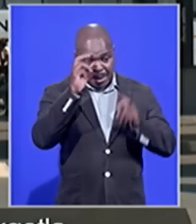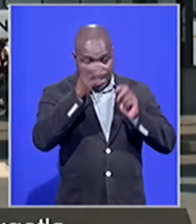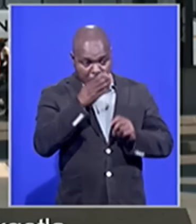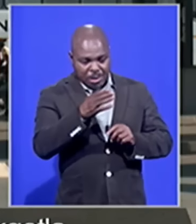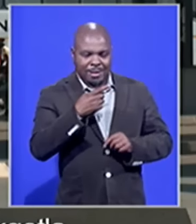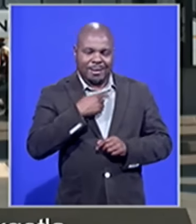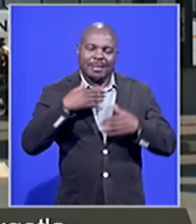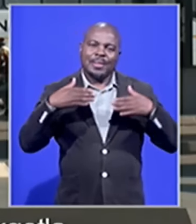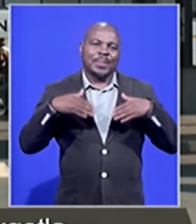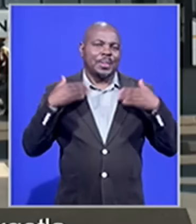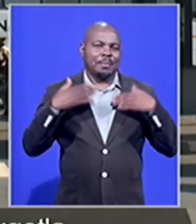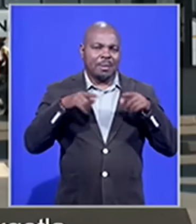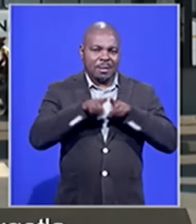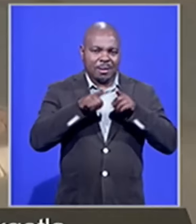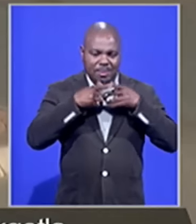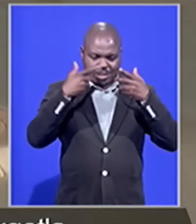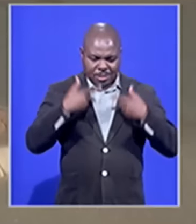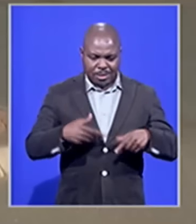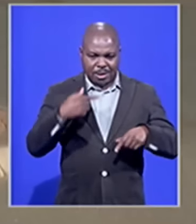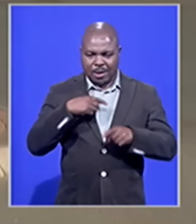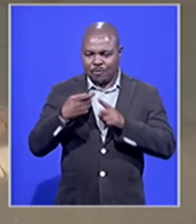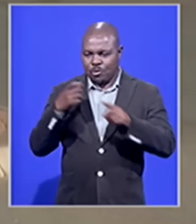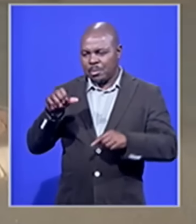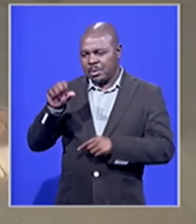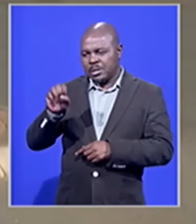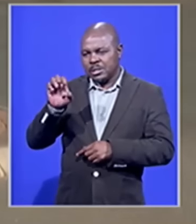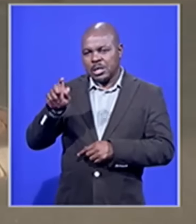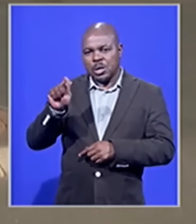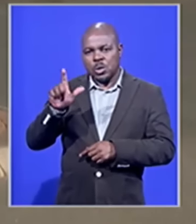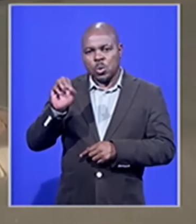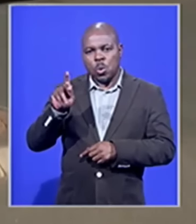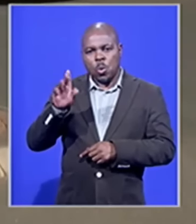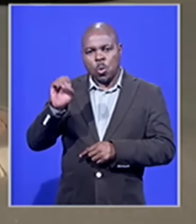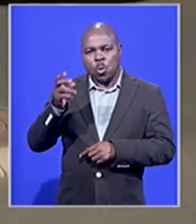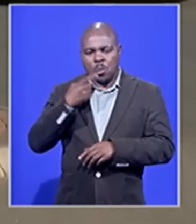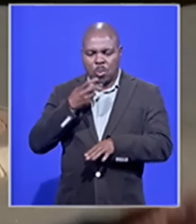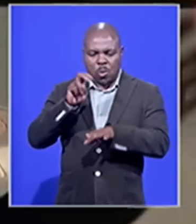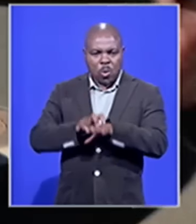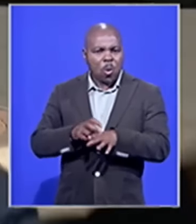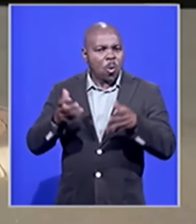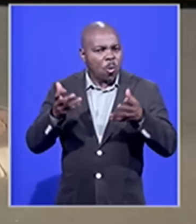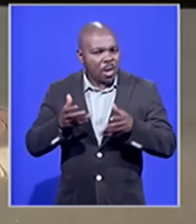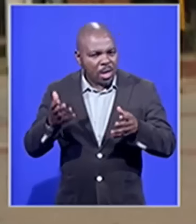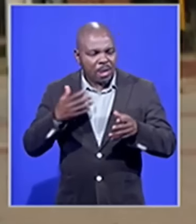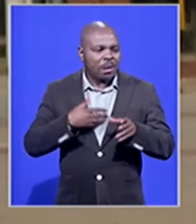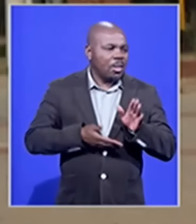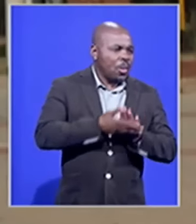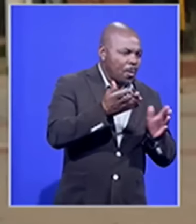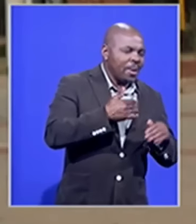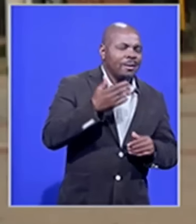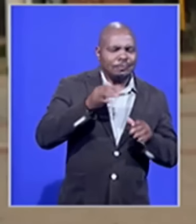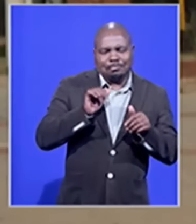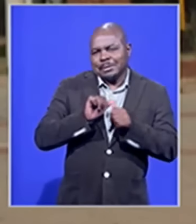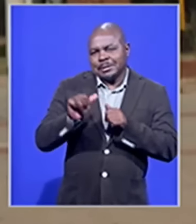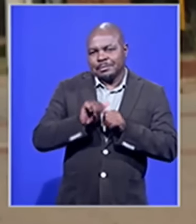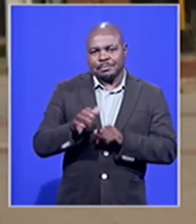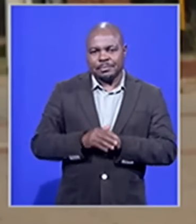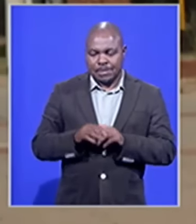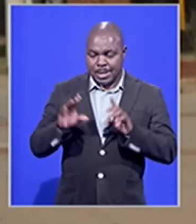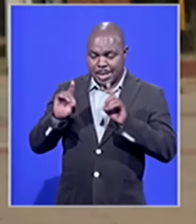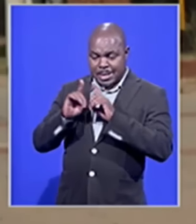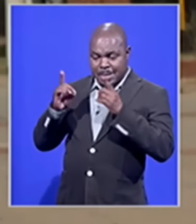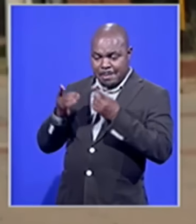gore jaaka ke le moagi wa ko Stlopo da go pagamela ka ko kae nna ke tla khona go a ko kae. Gape lefapha le kgapela thoko dipego